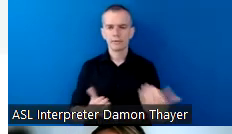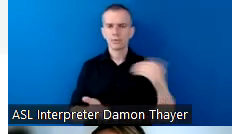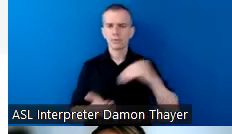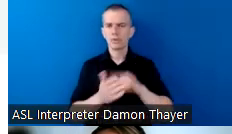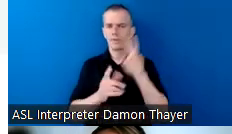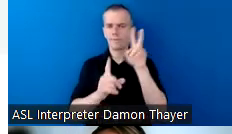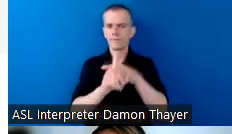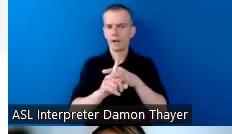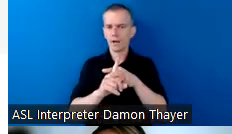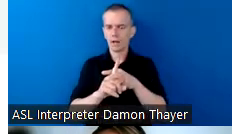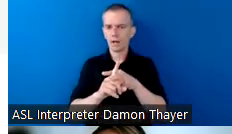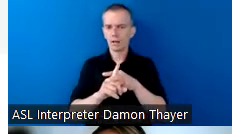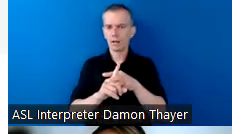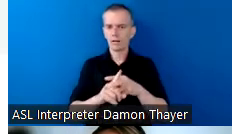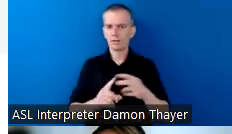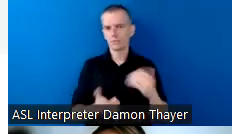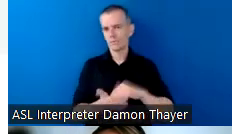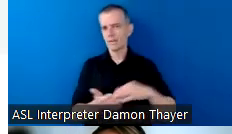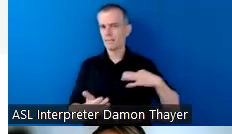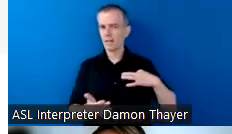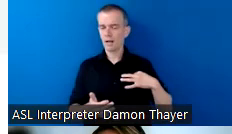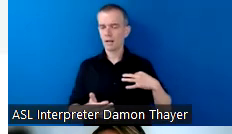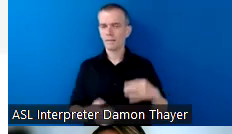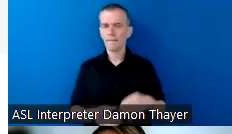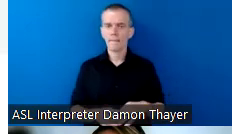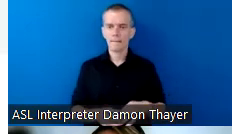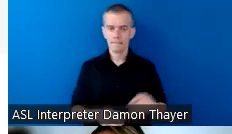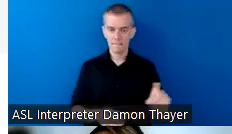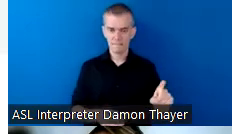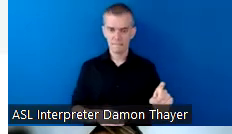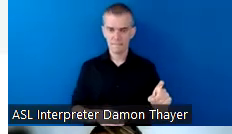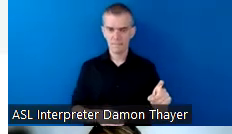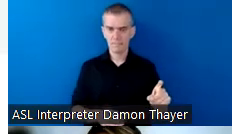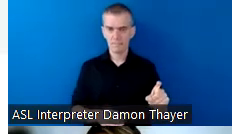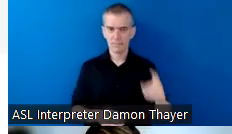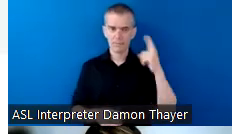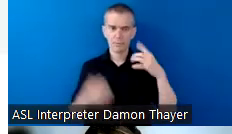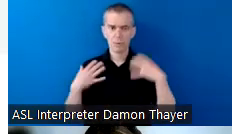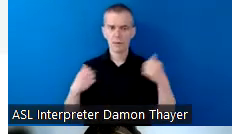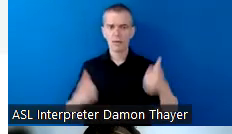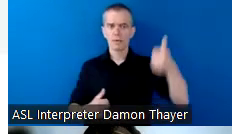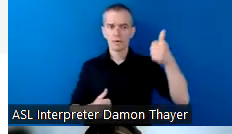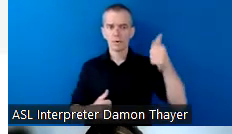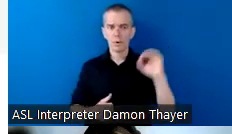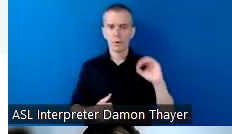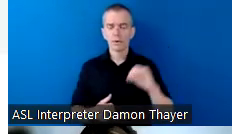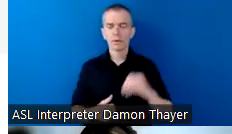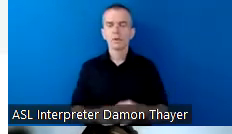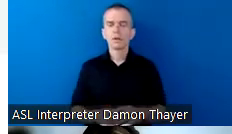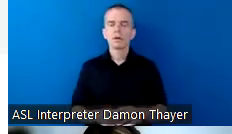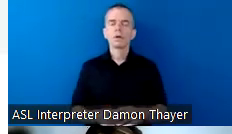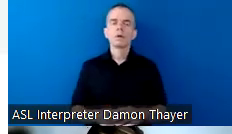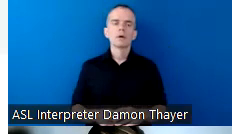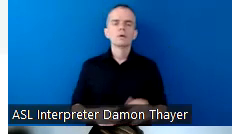is kind of applying for a new application, right, JD, for Healthier Oregon. And they're going to do